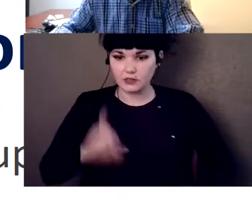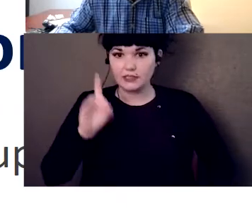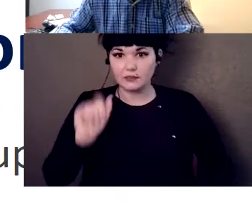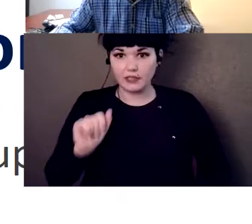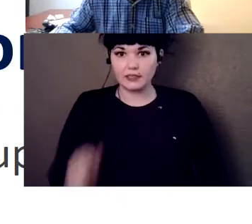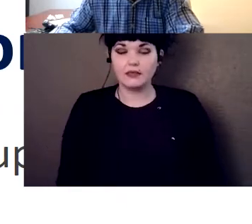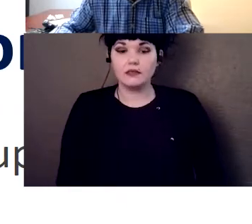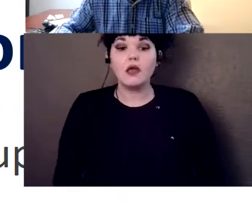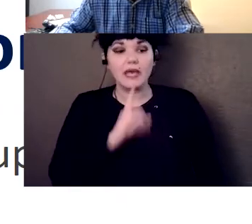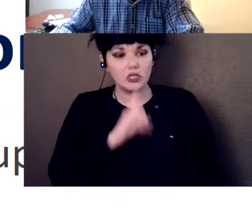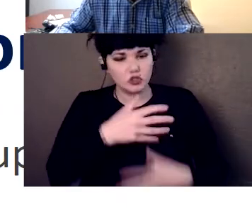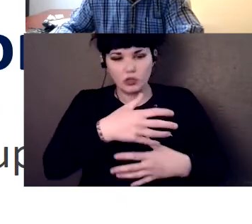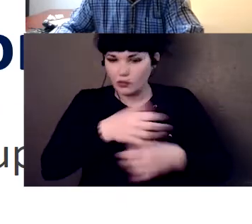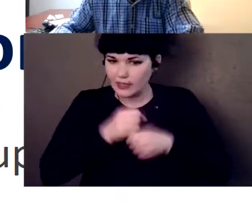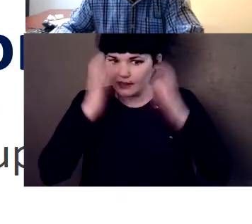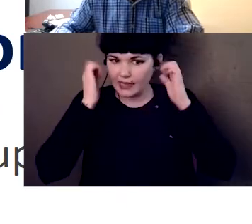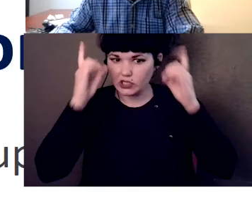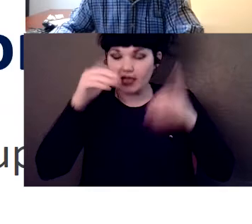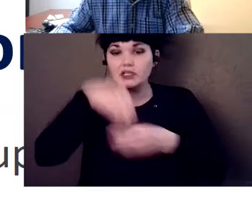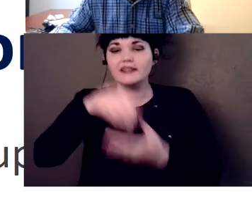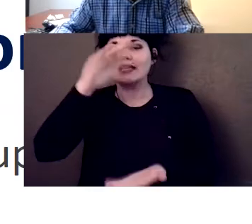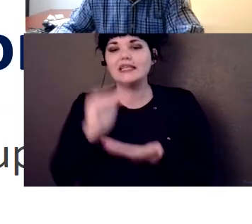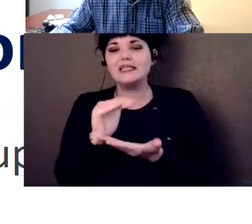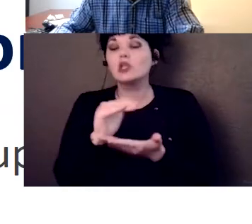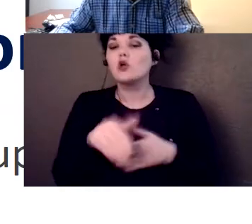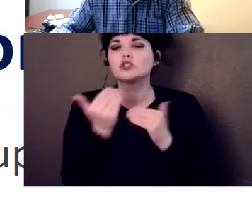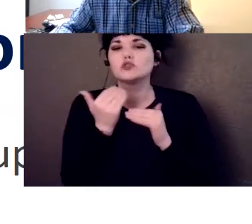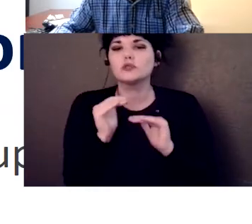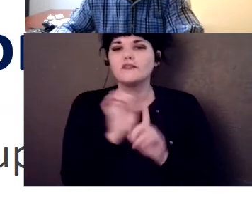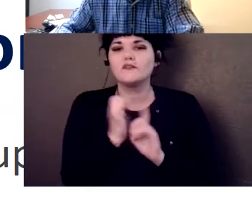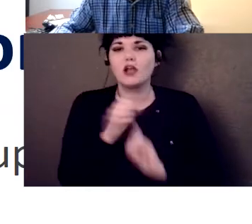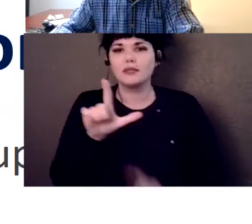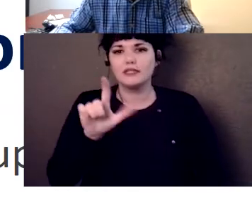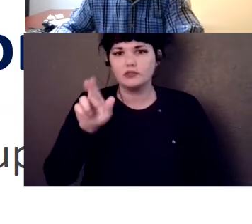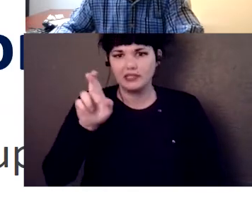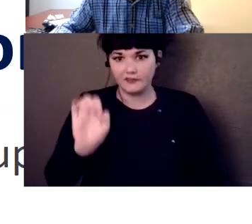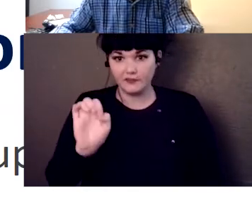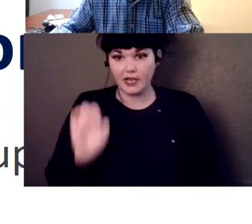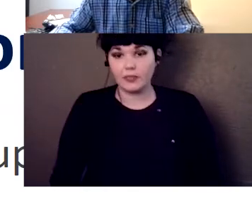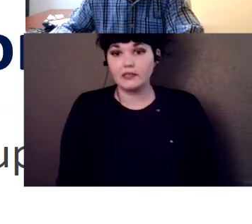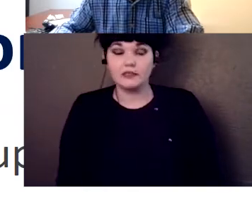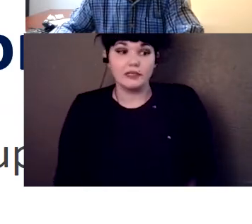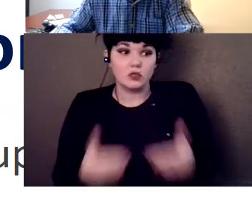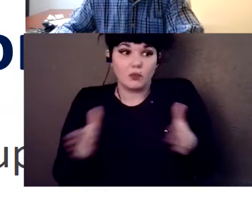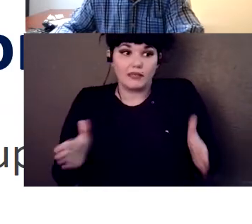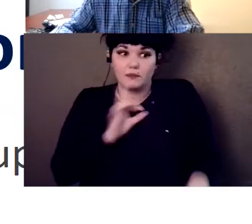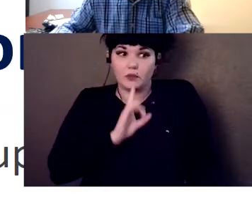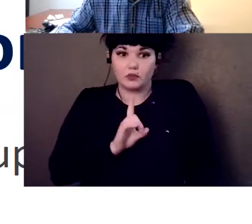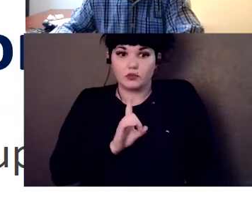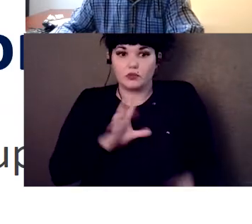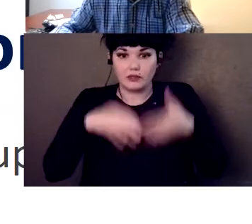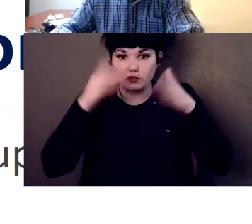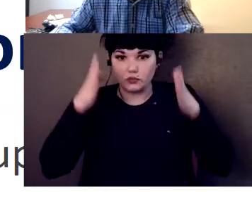an education in the least restrictive environment. So basically, it's just making sure that the student is being educated